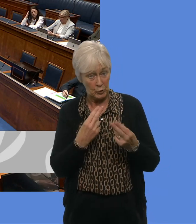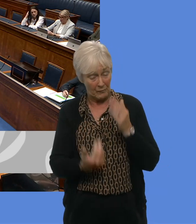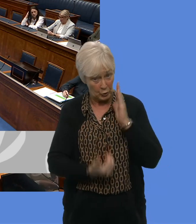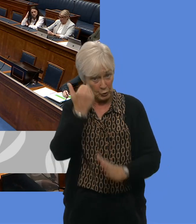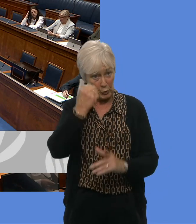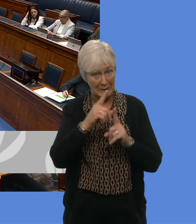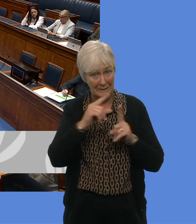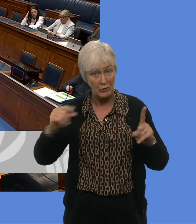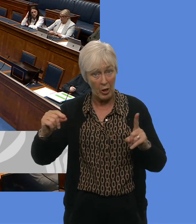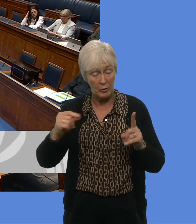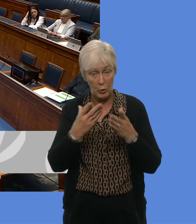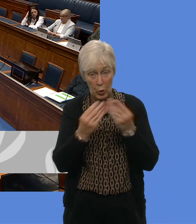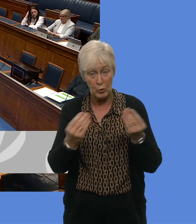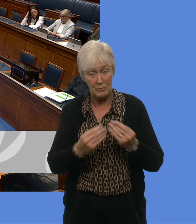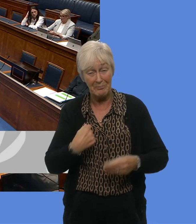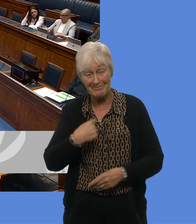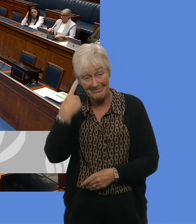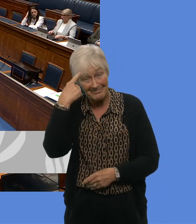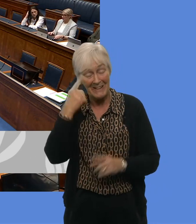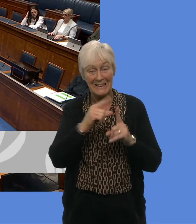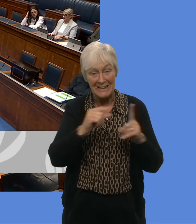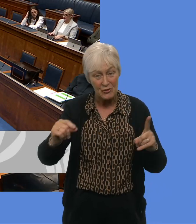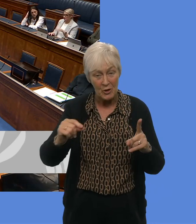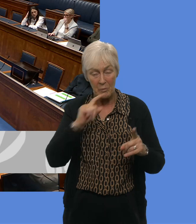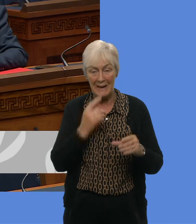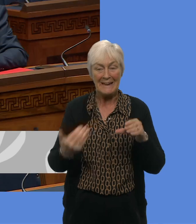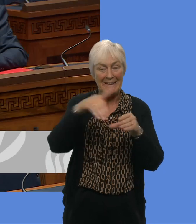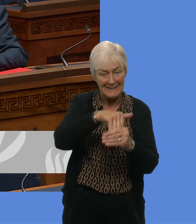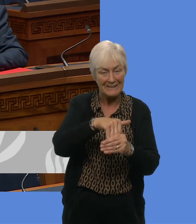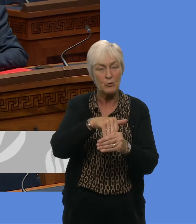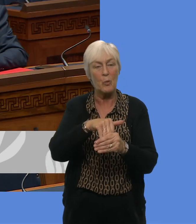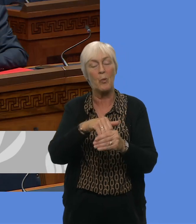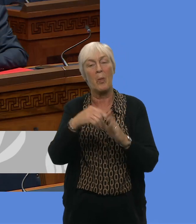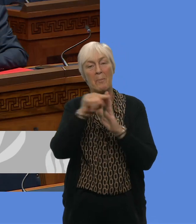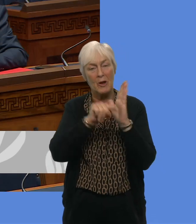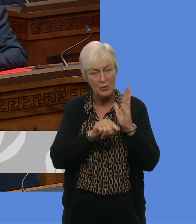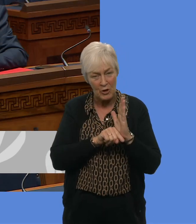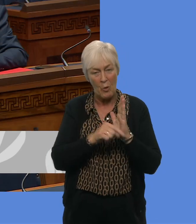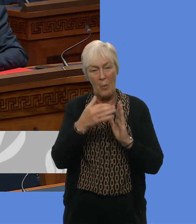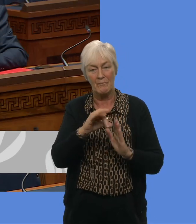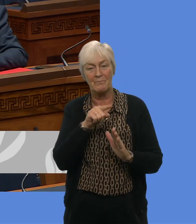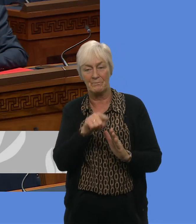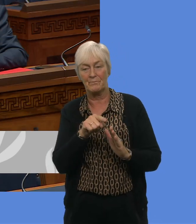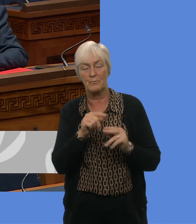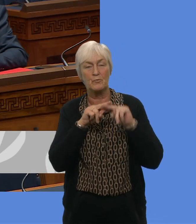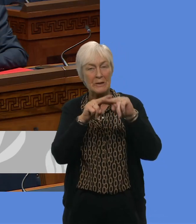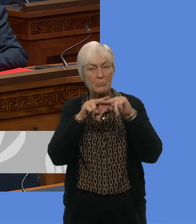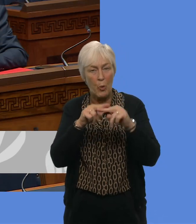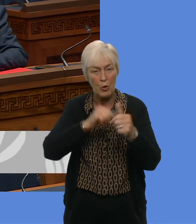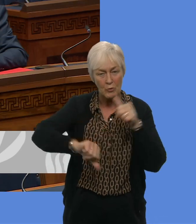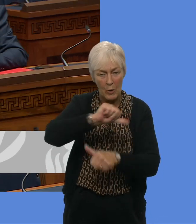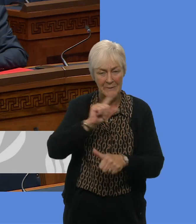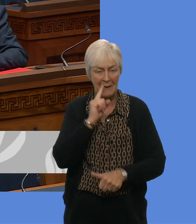digital solution. But I don't think the digital solution will reach into the policy failures here. This is a draconian policy around transport. We see failures every